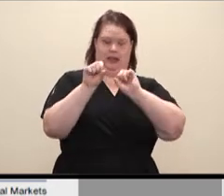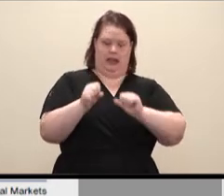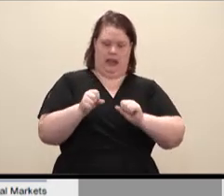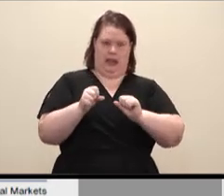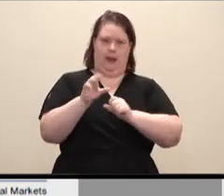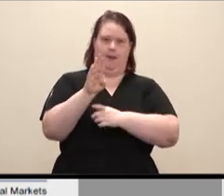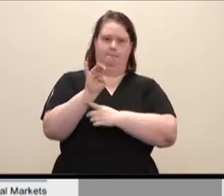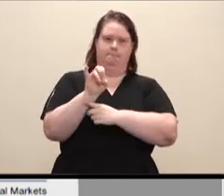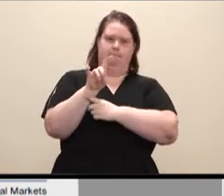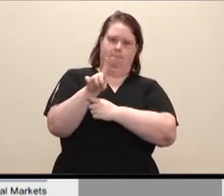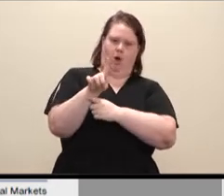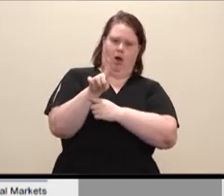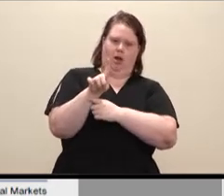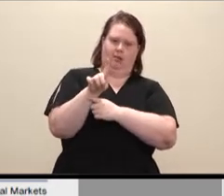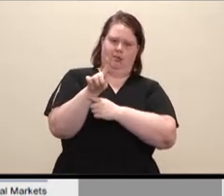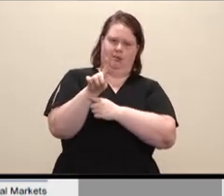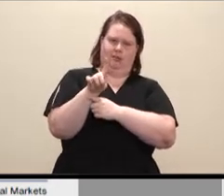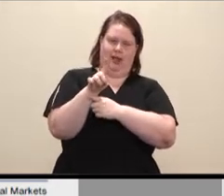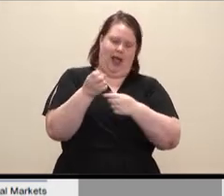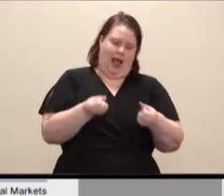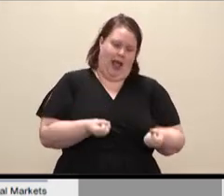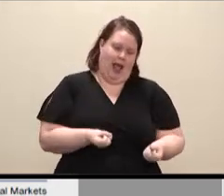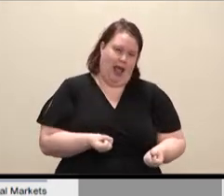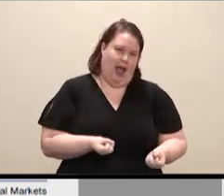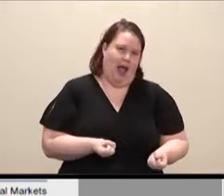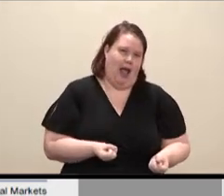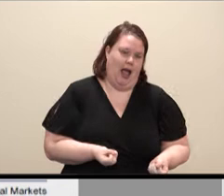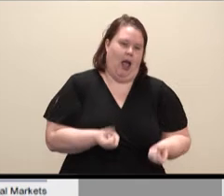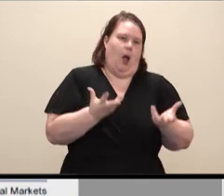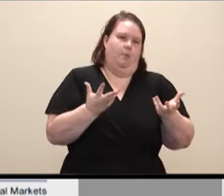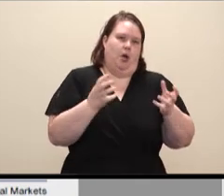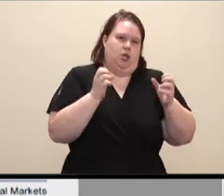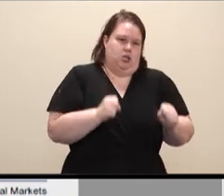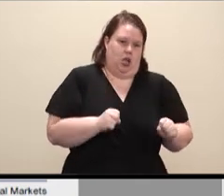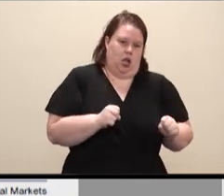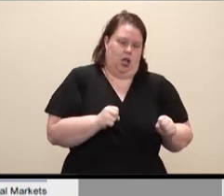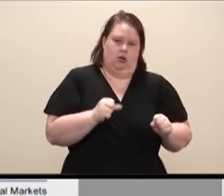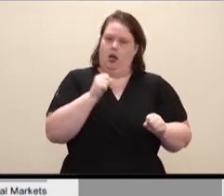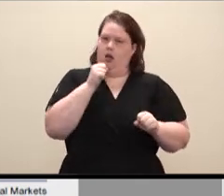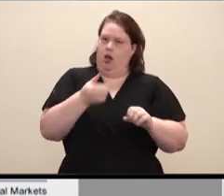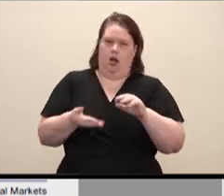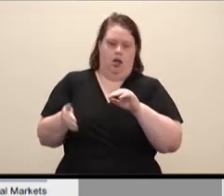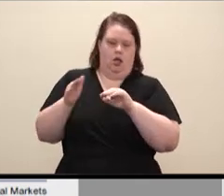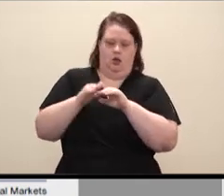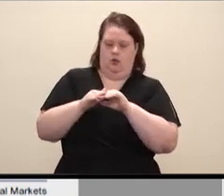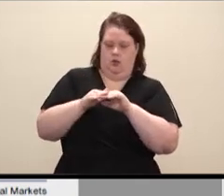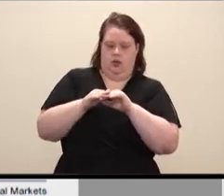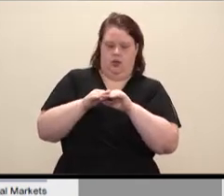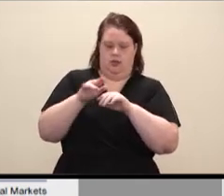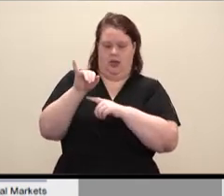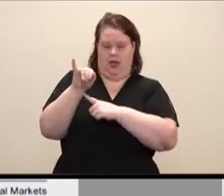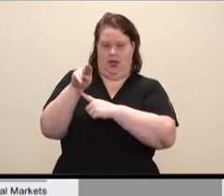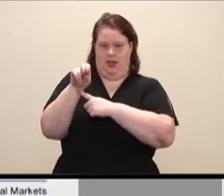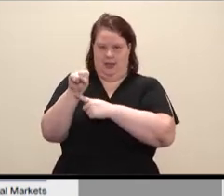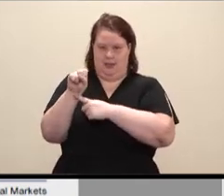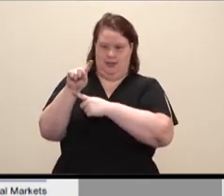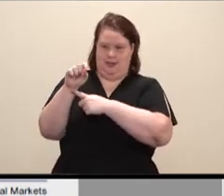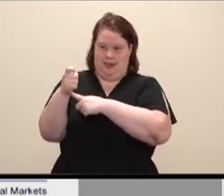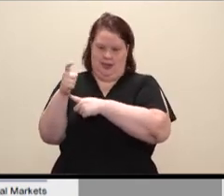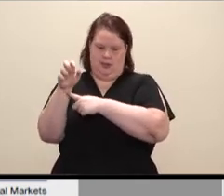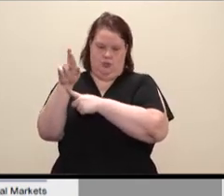capacity without increasing the INS tax rate at all? And that's